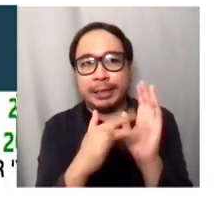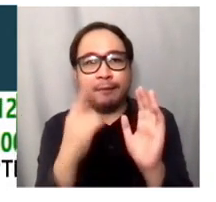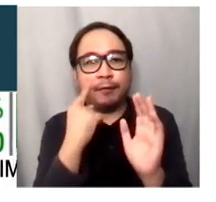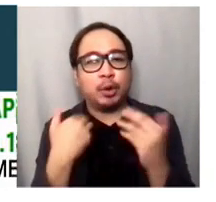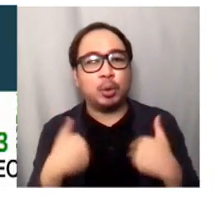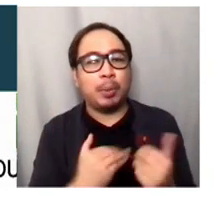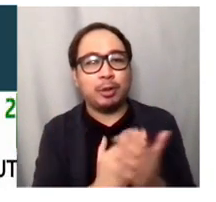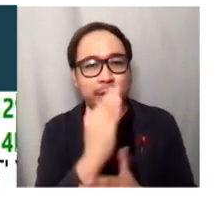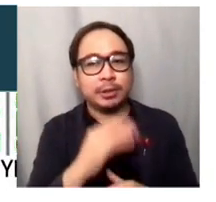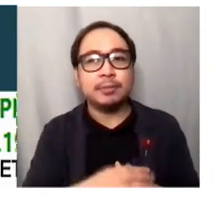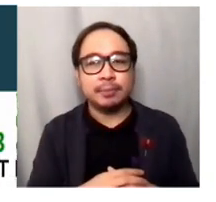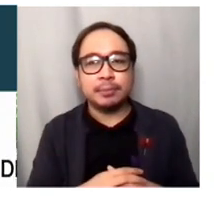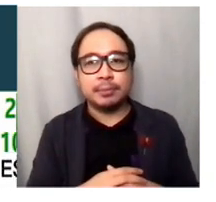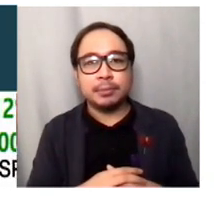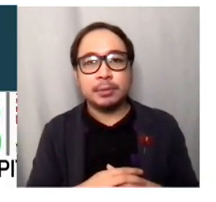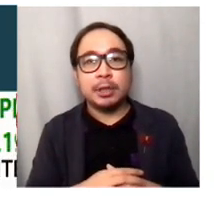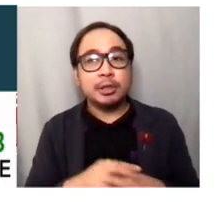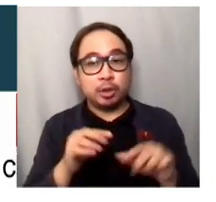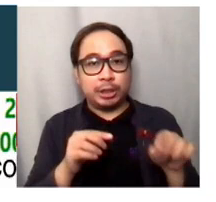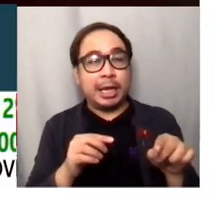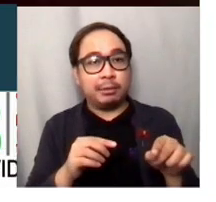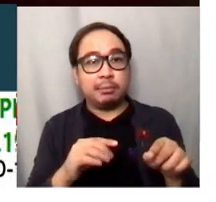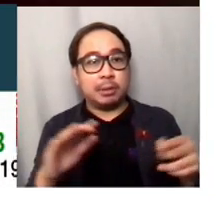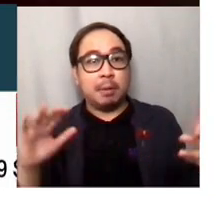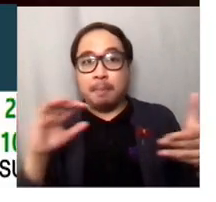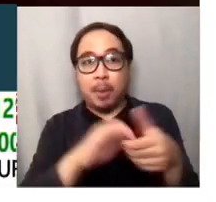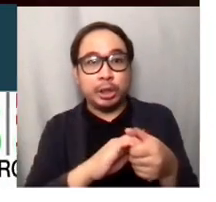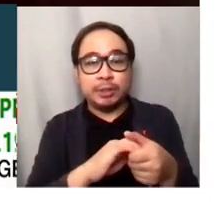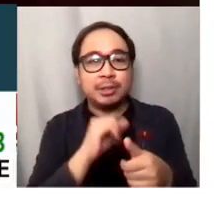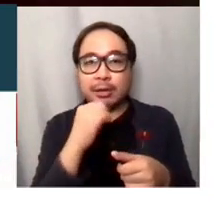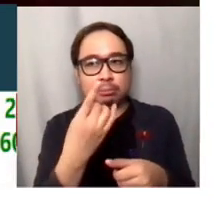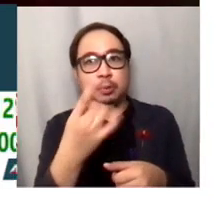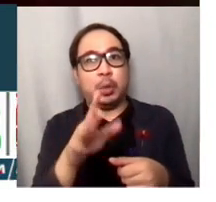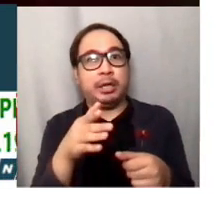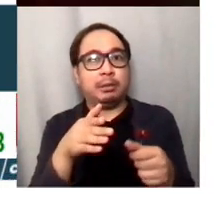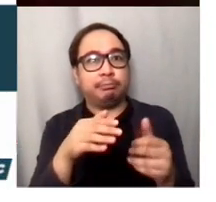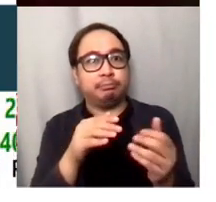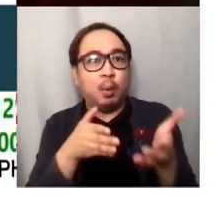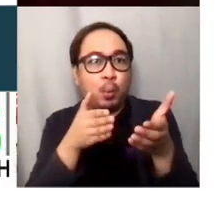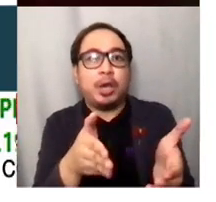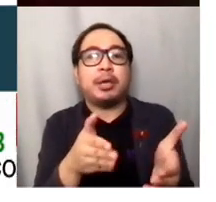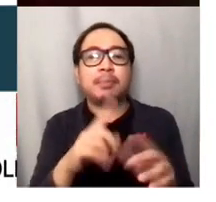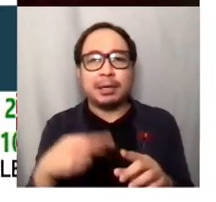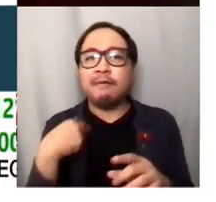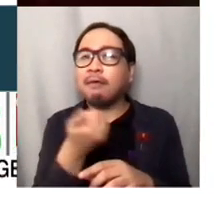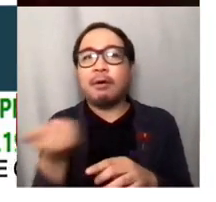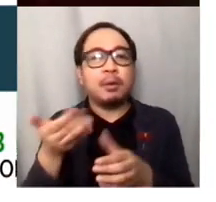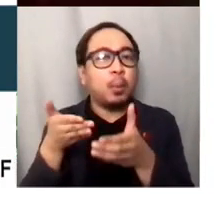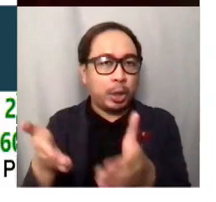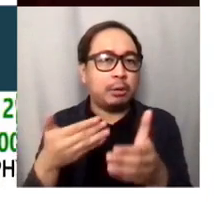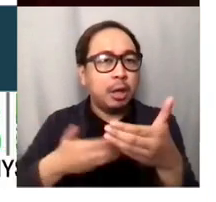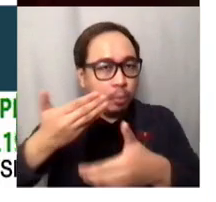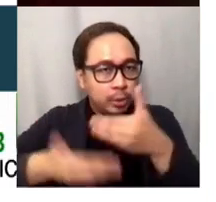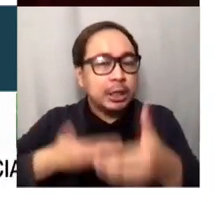Go ahead, Attorney Cayosa. This partnership is not the only approach that we are taking. We are doing many other things totally